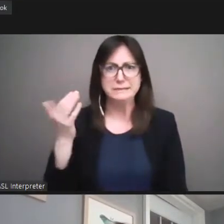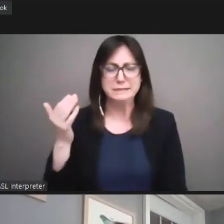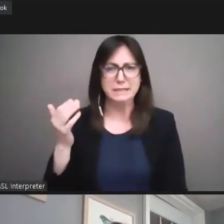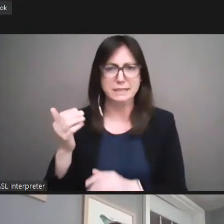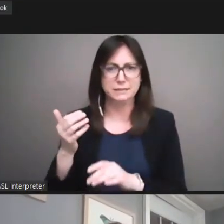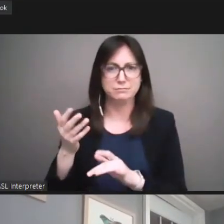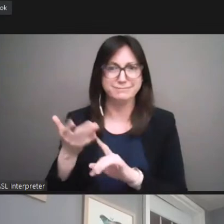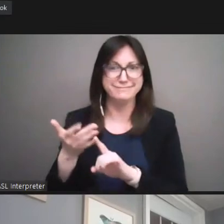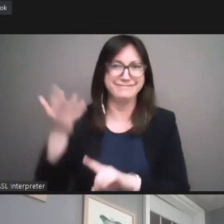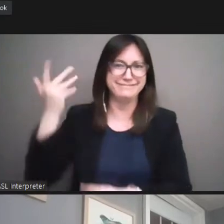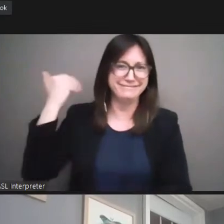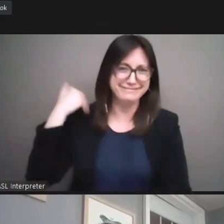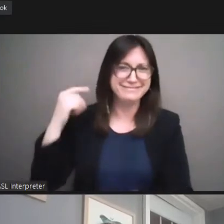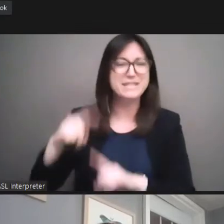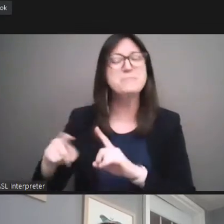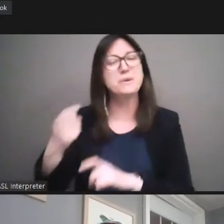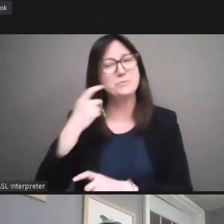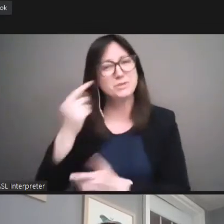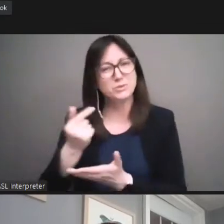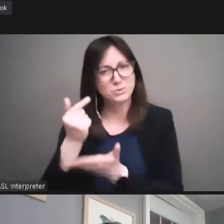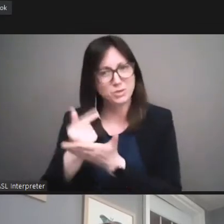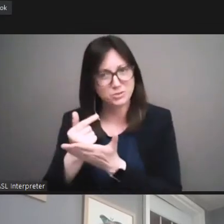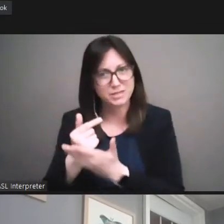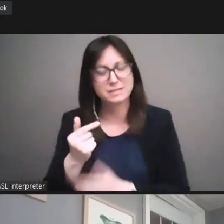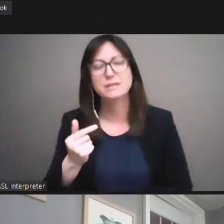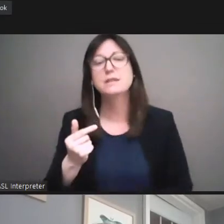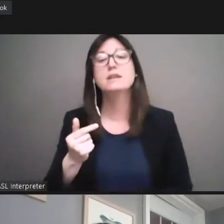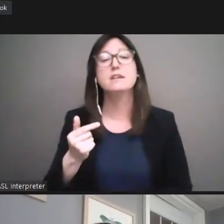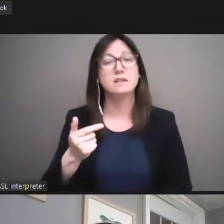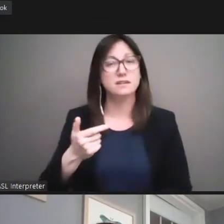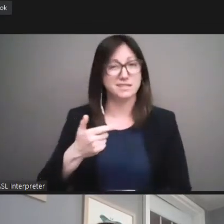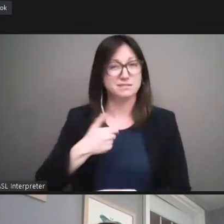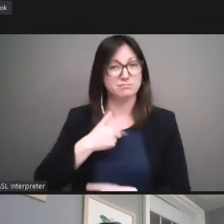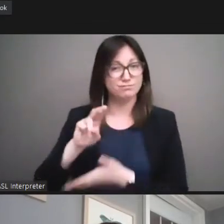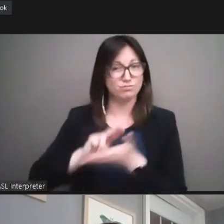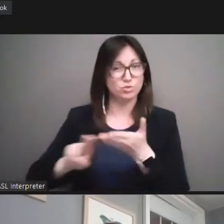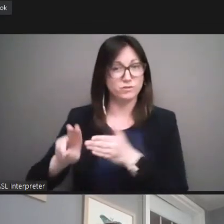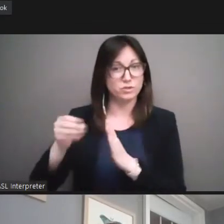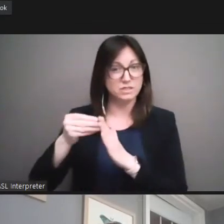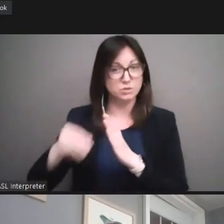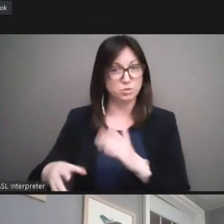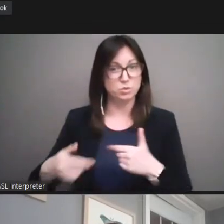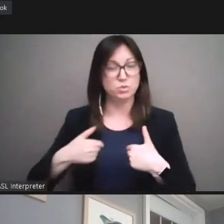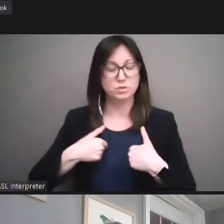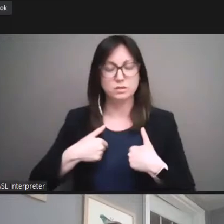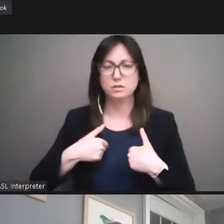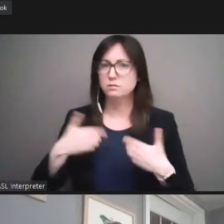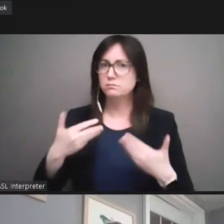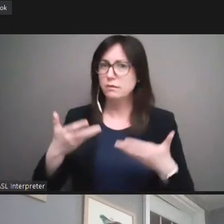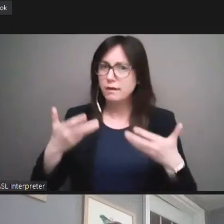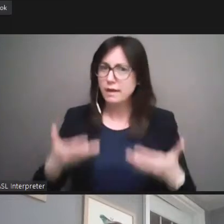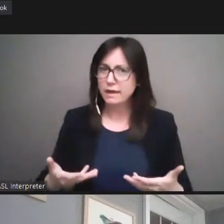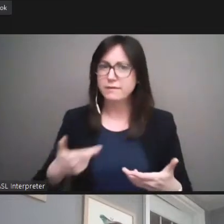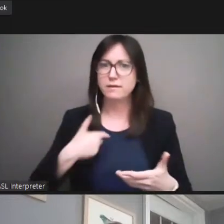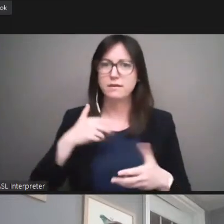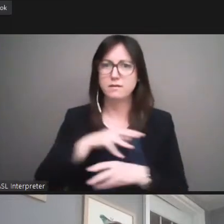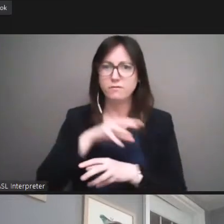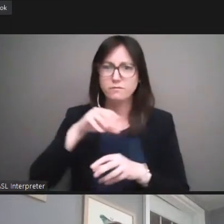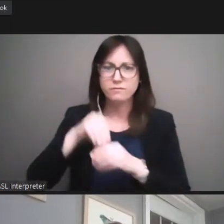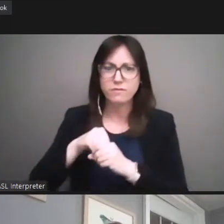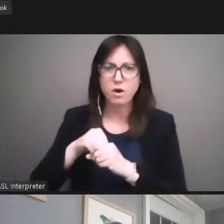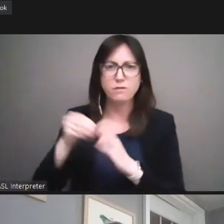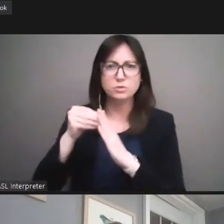is. And in the time that I was in university, I was really involved a lot with